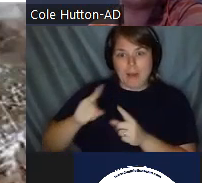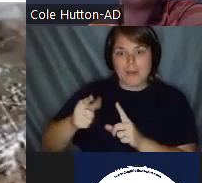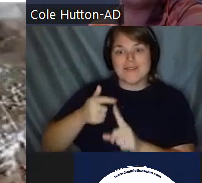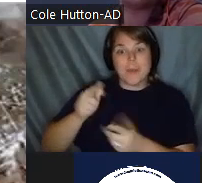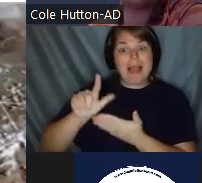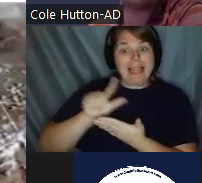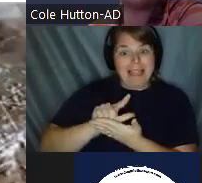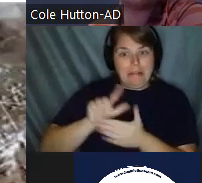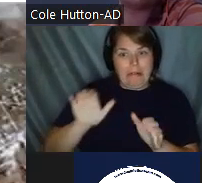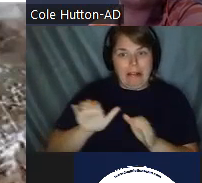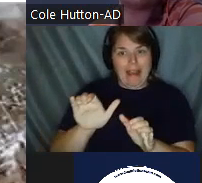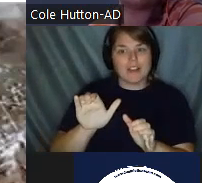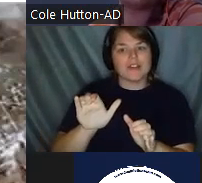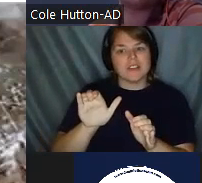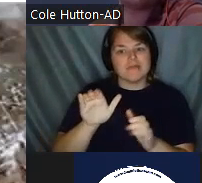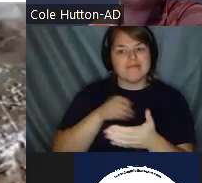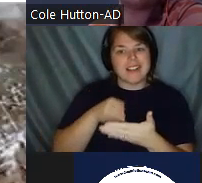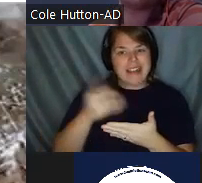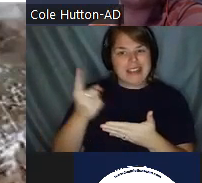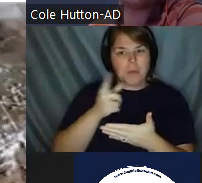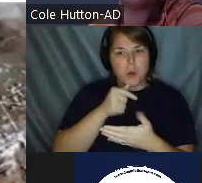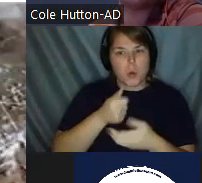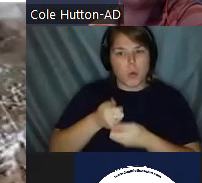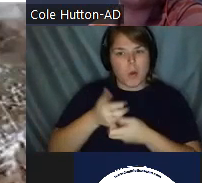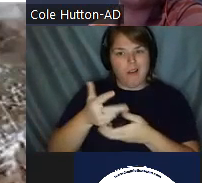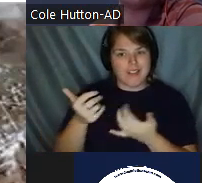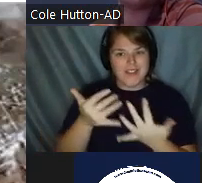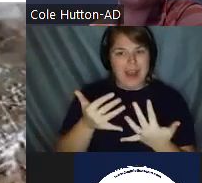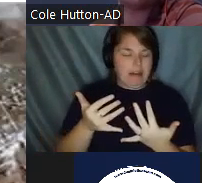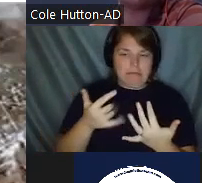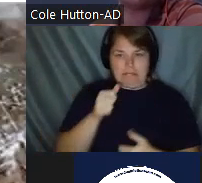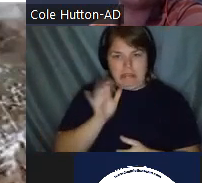action against somebody who caused a fire. That's not really our area of expertise.